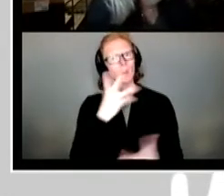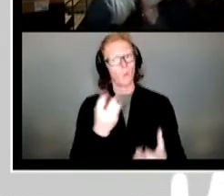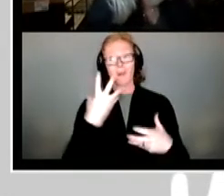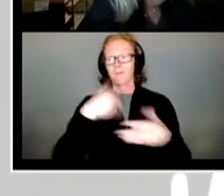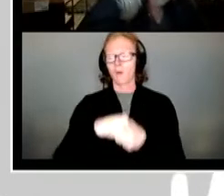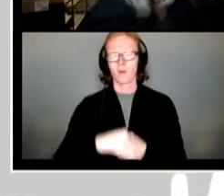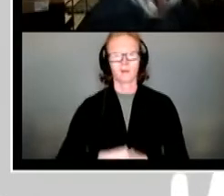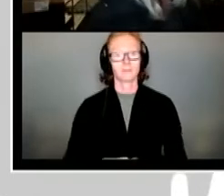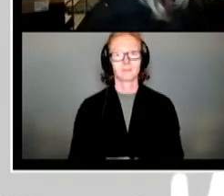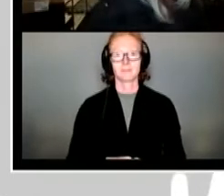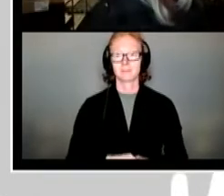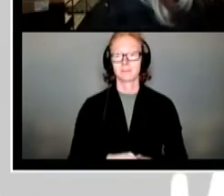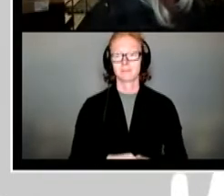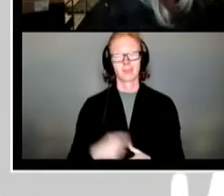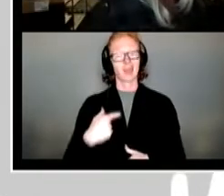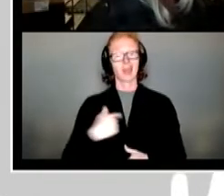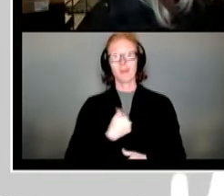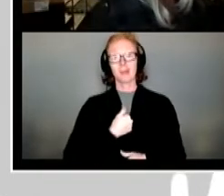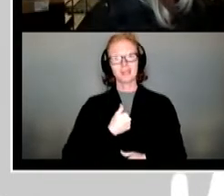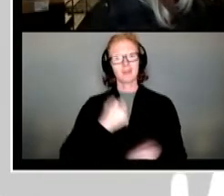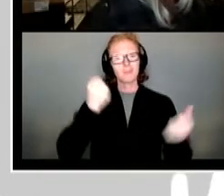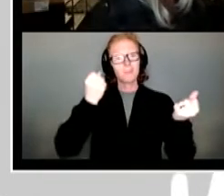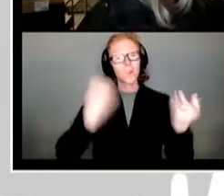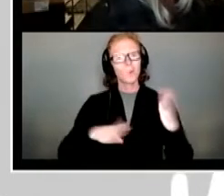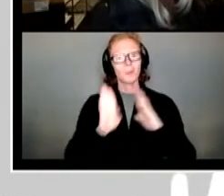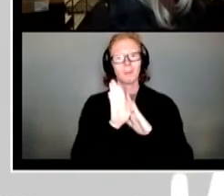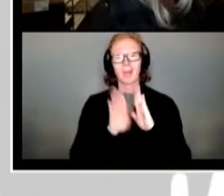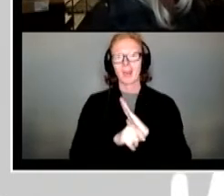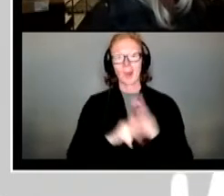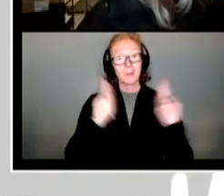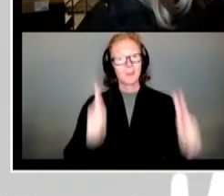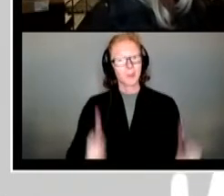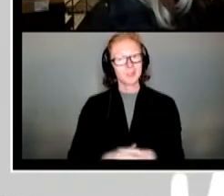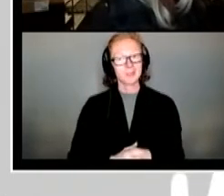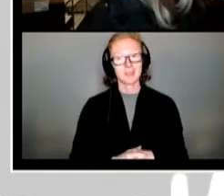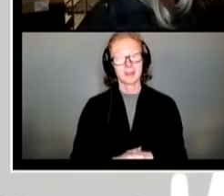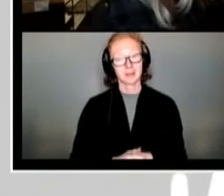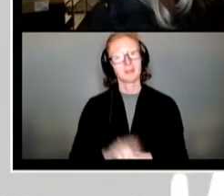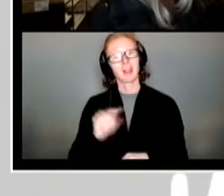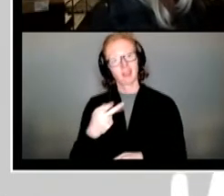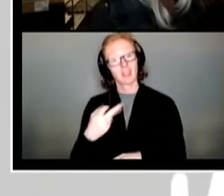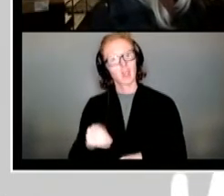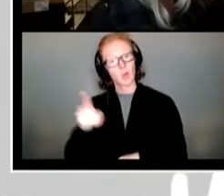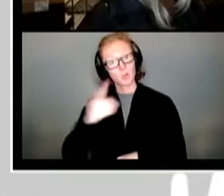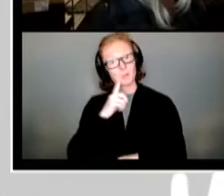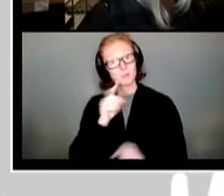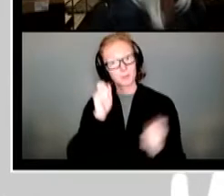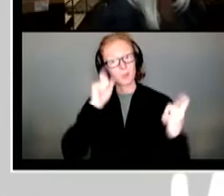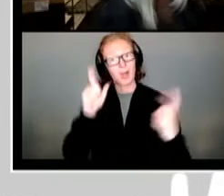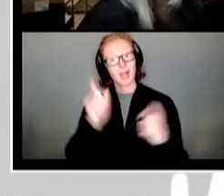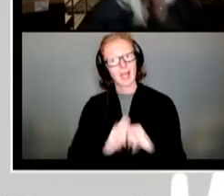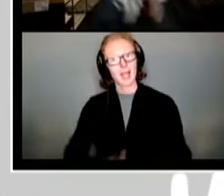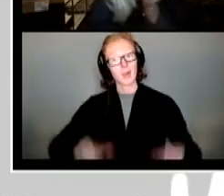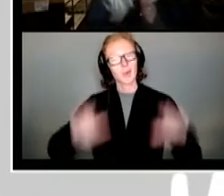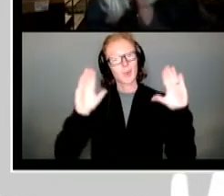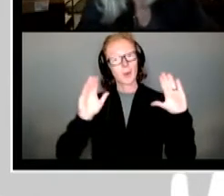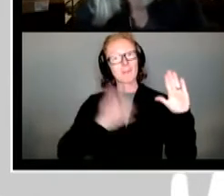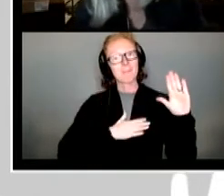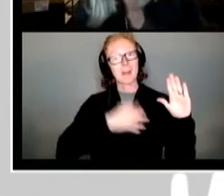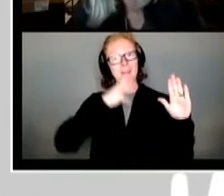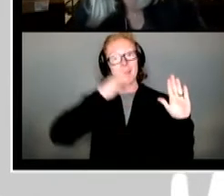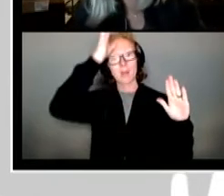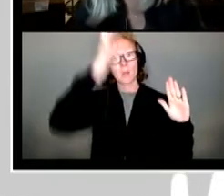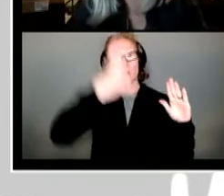As a multi-ethnic person, you know, and Theo, this may come as a surprise. I grew up with hearing my parents tell